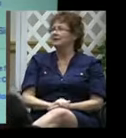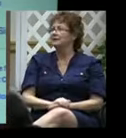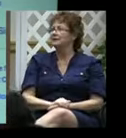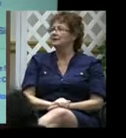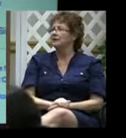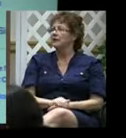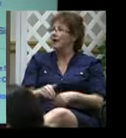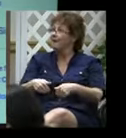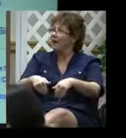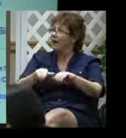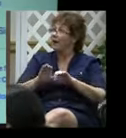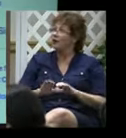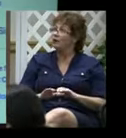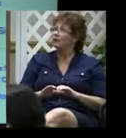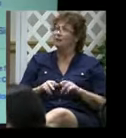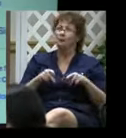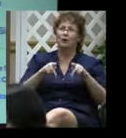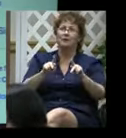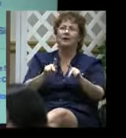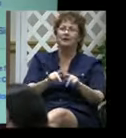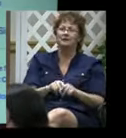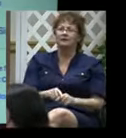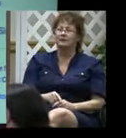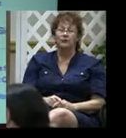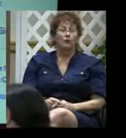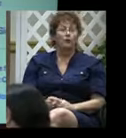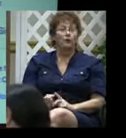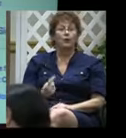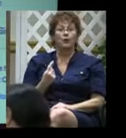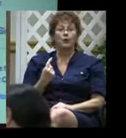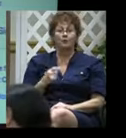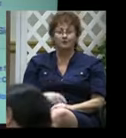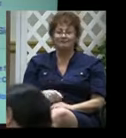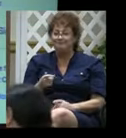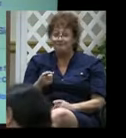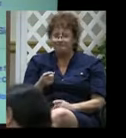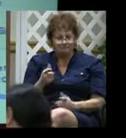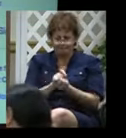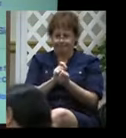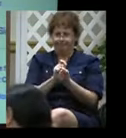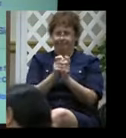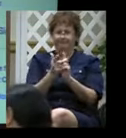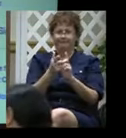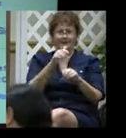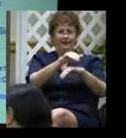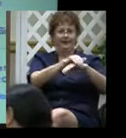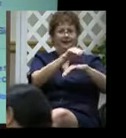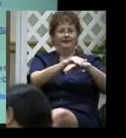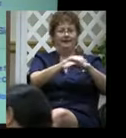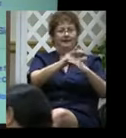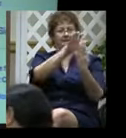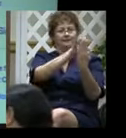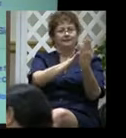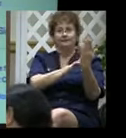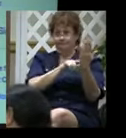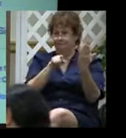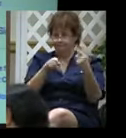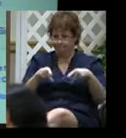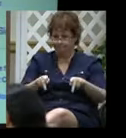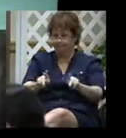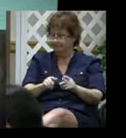And this one, you'll be able to see that it really is a mere translation. So that's the English version that you